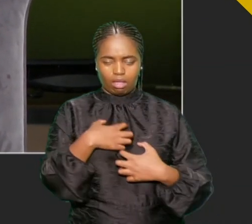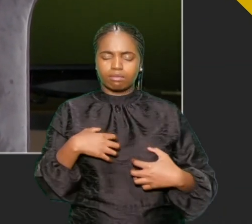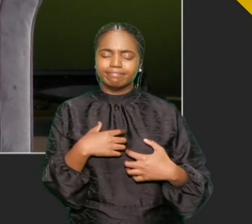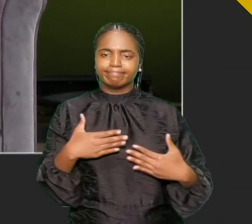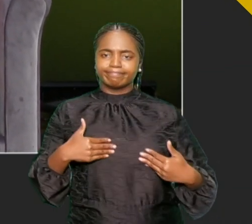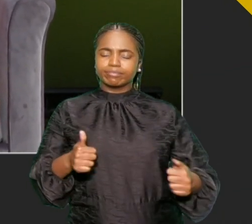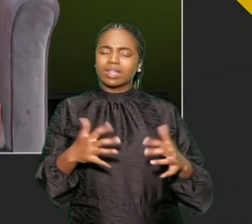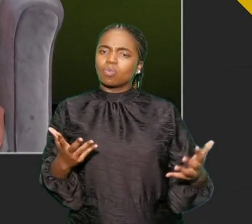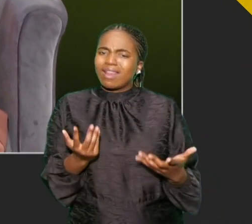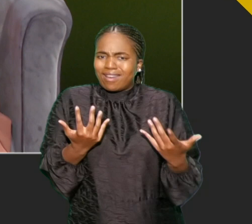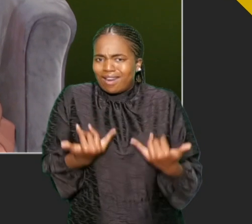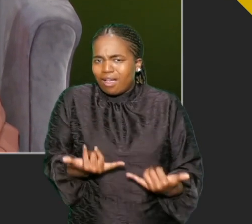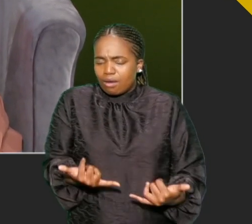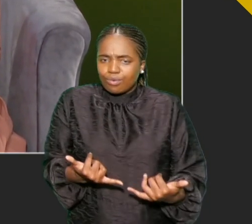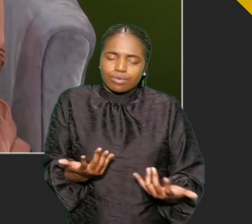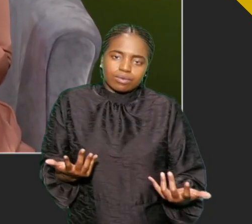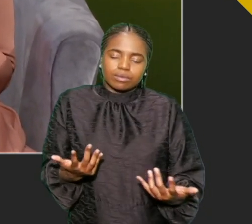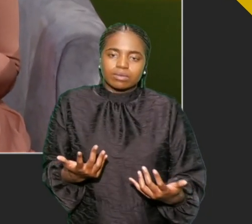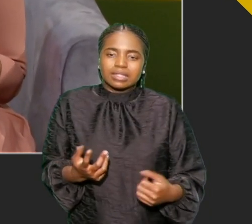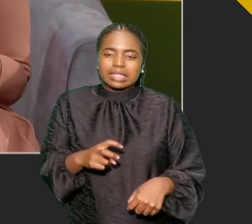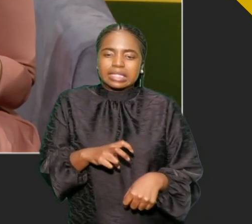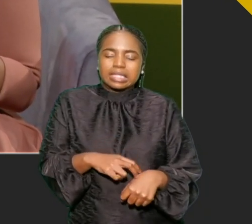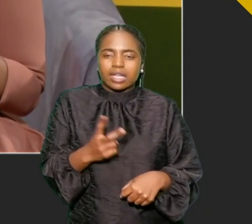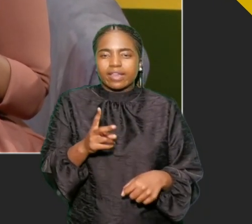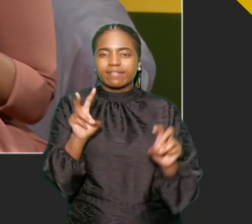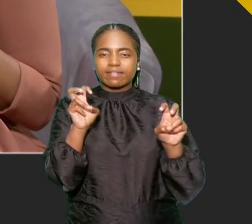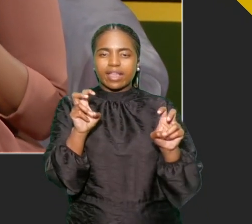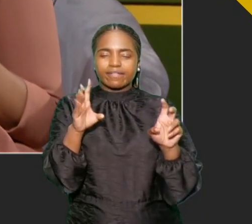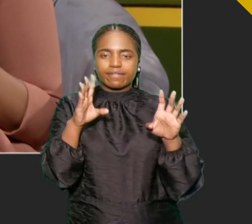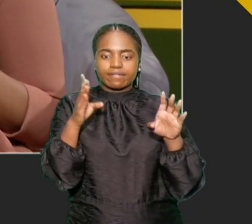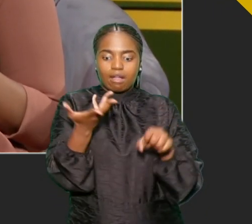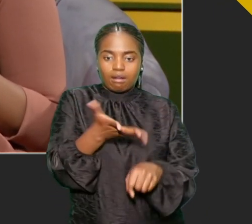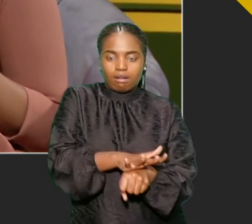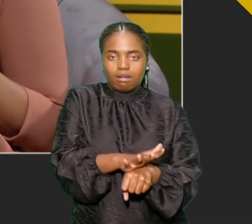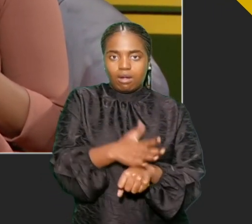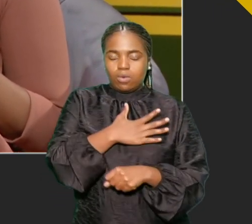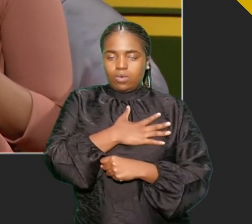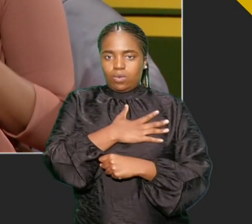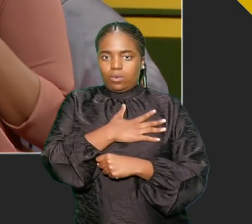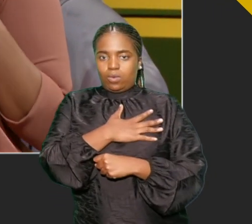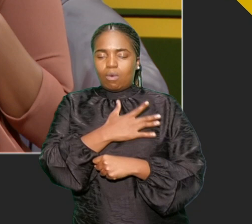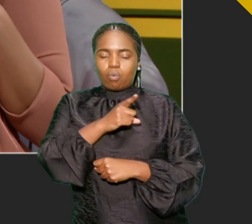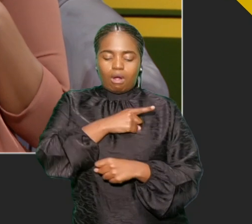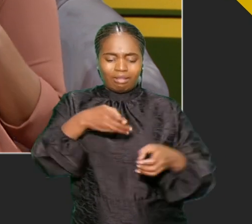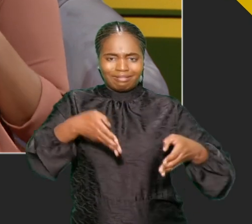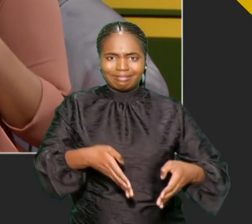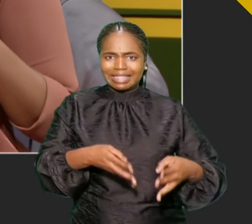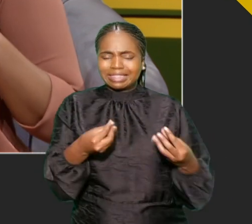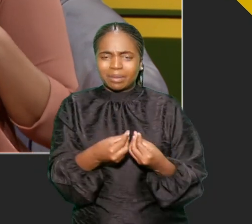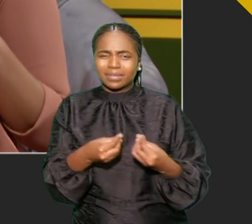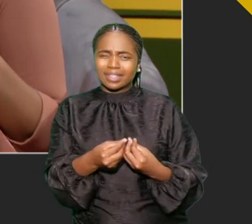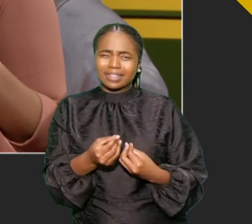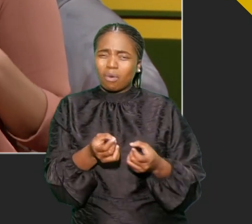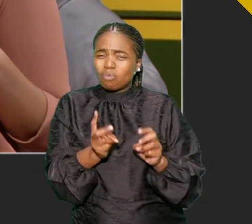right now, you know, sometimes when we speak about lihu, it's always like a scary thing for a lot of people because lihu is not something that